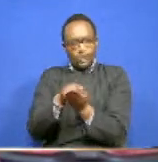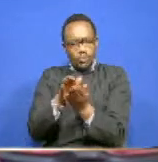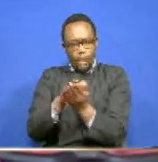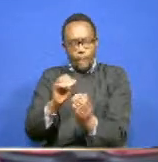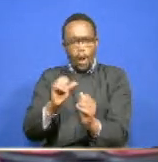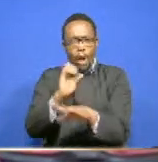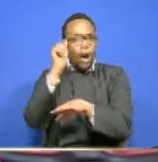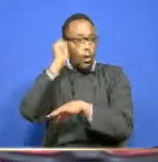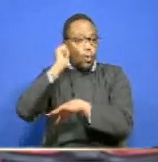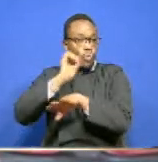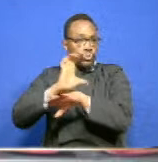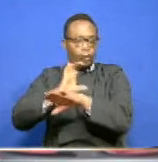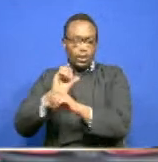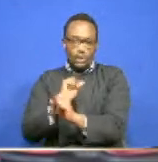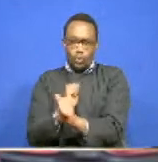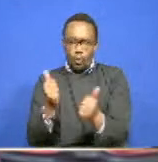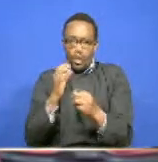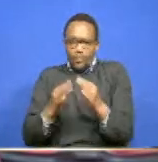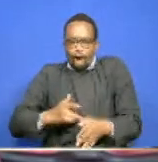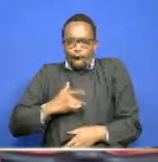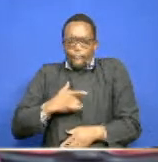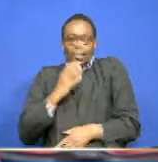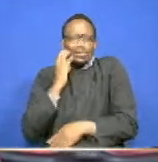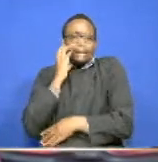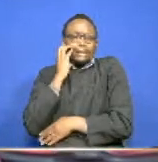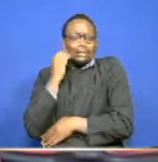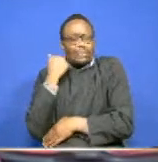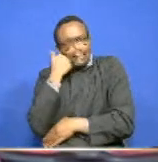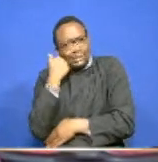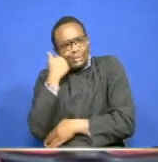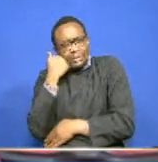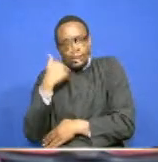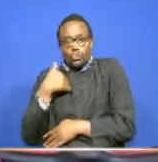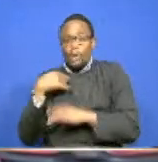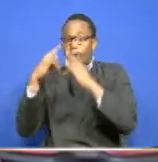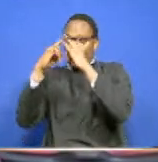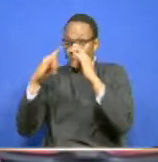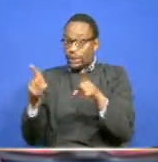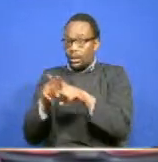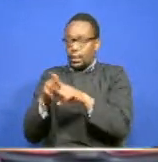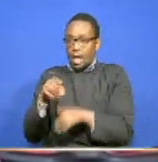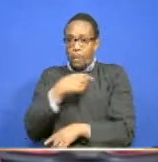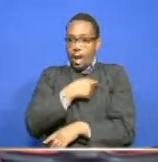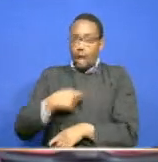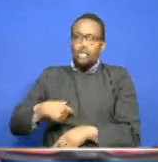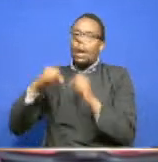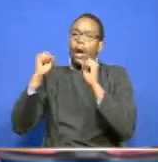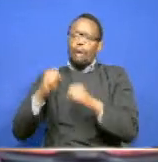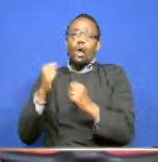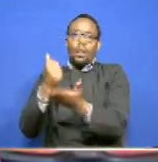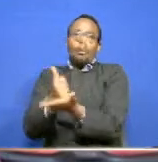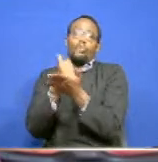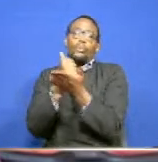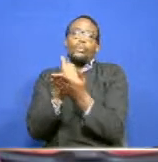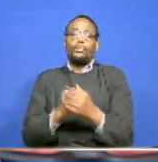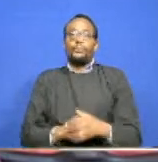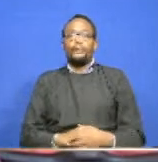safe. In case you feel unwell, there is a tent outside there, but also there are ushers here who can